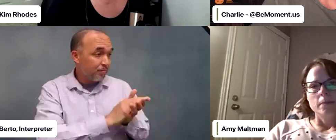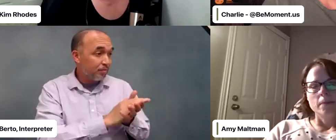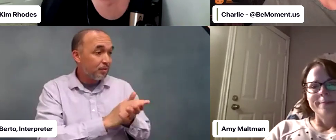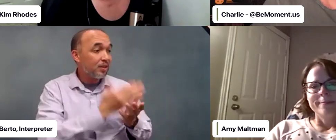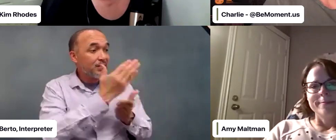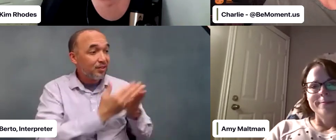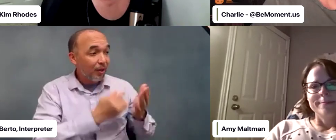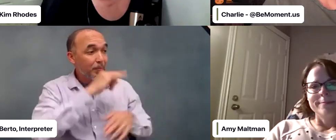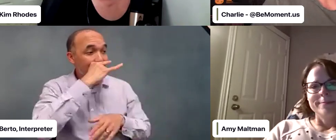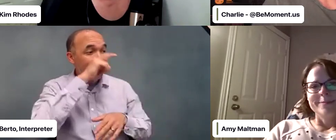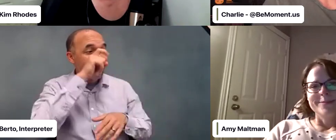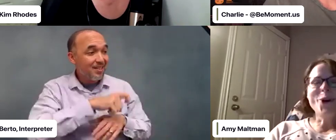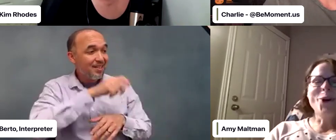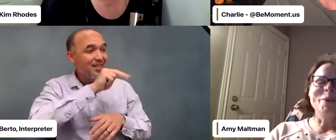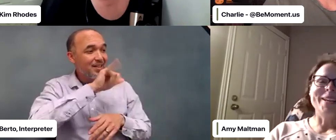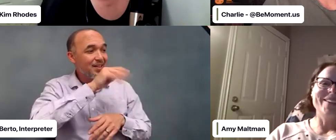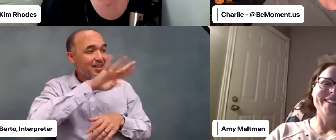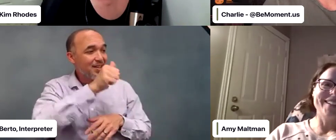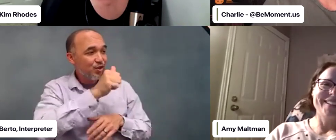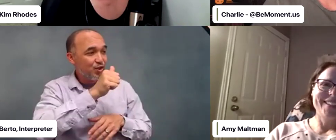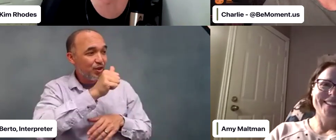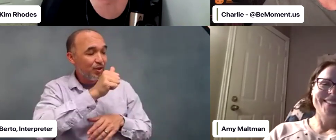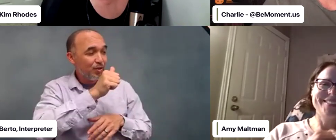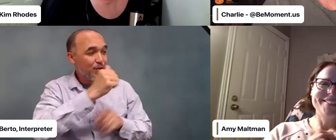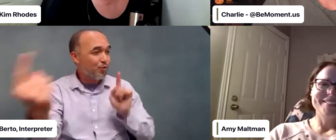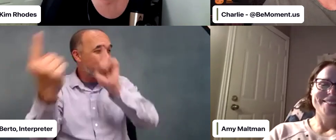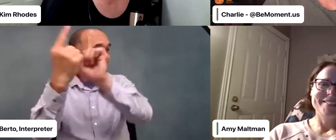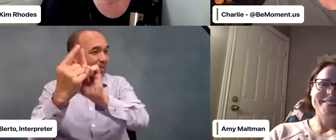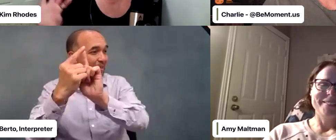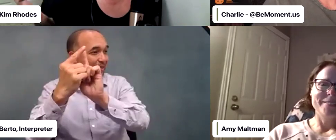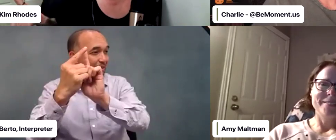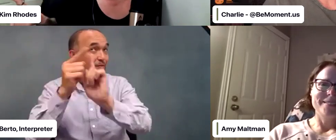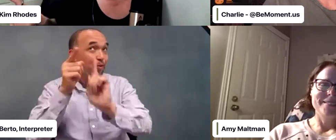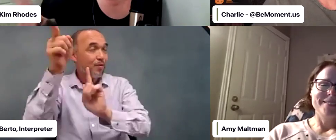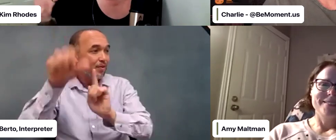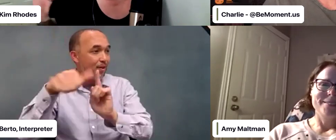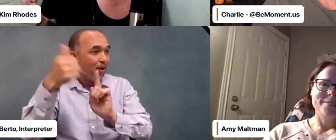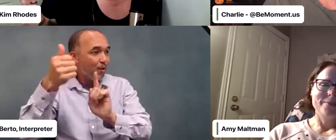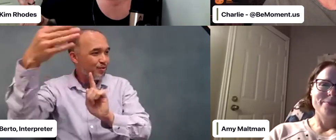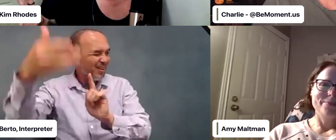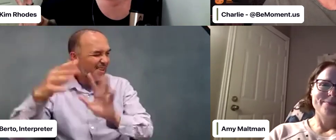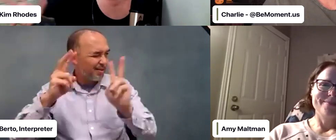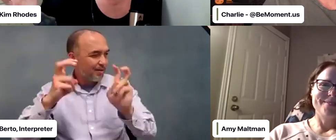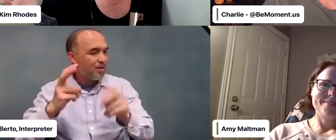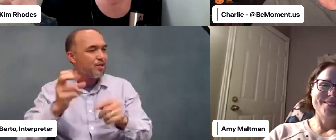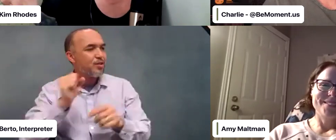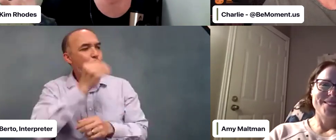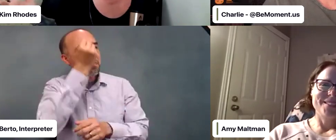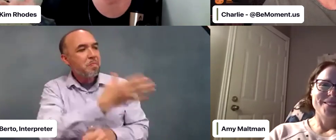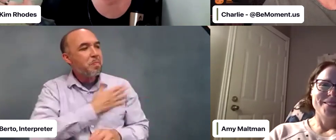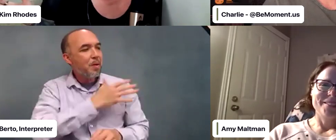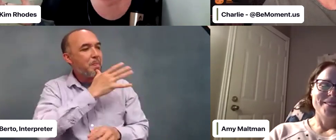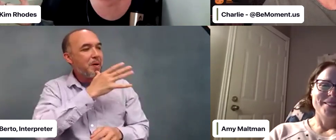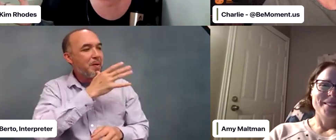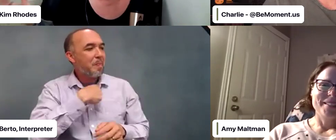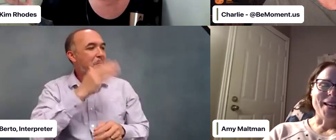to greet them on the other side. That's my job now. So just let my mom know that I'm going to go be a ninja and help kids who are dying